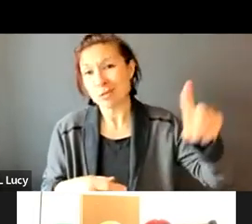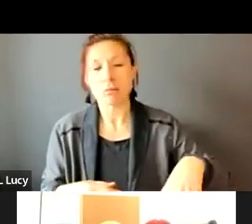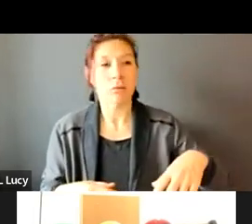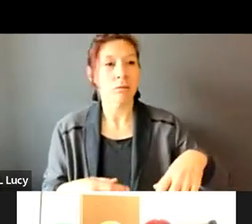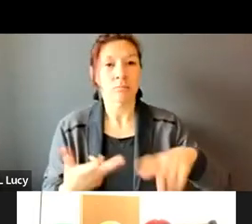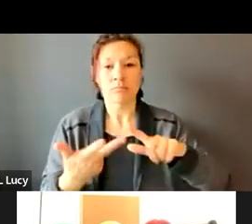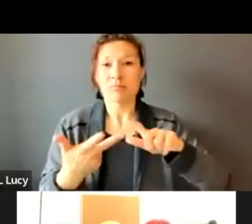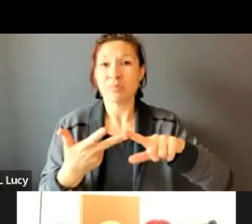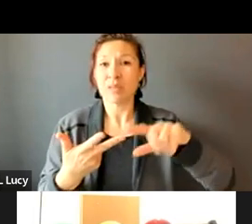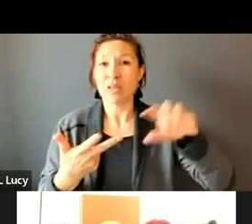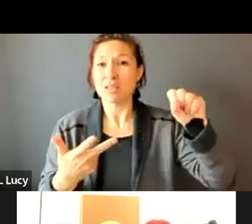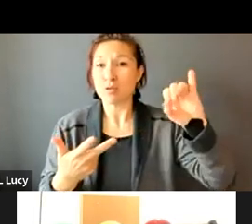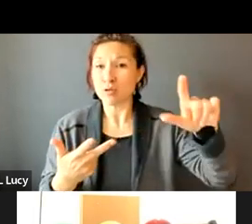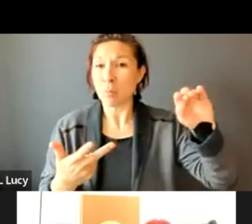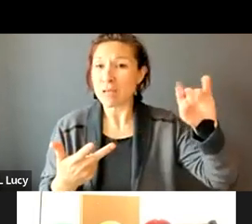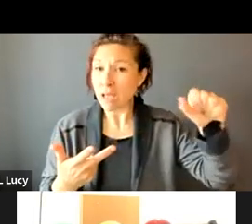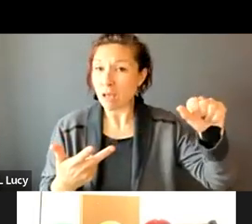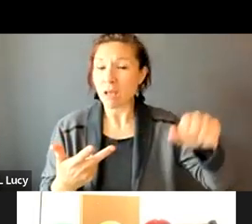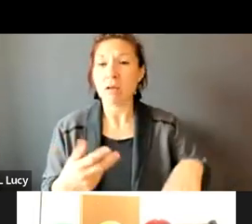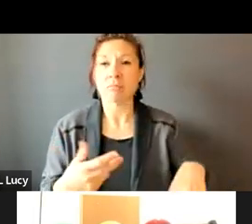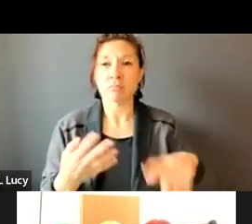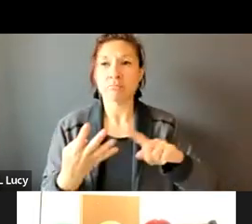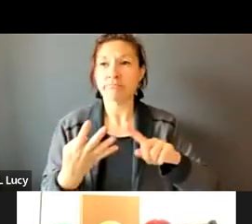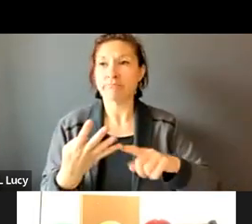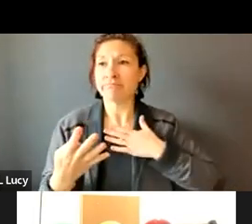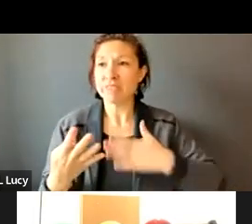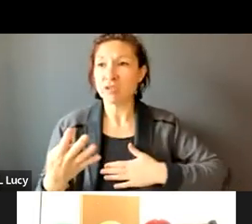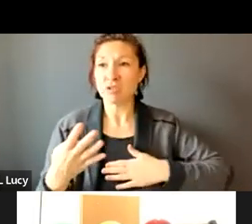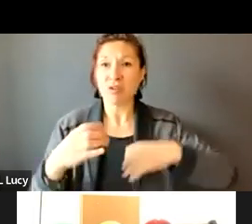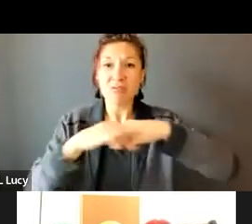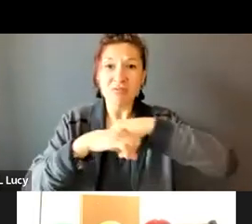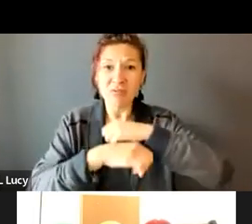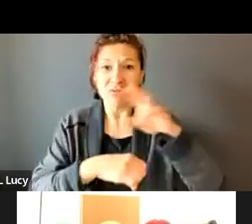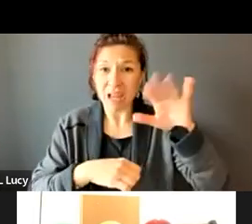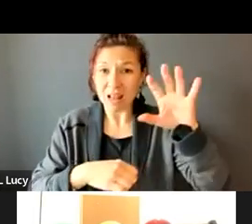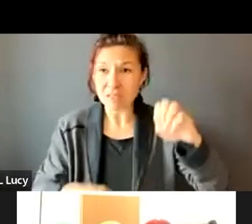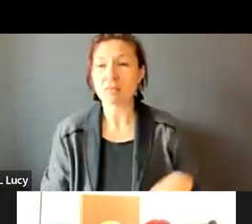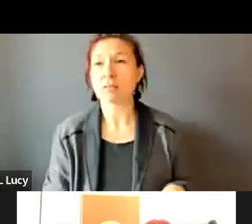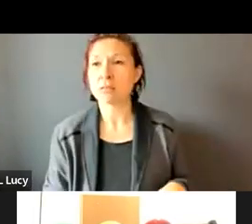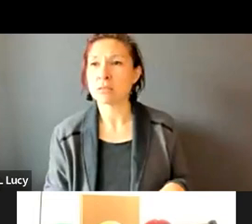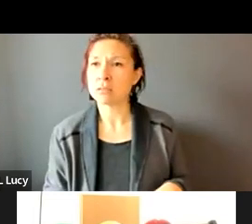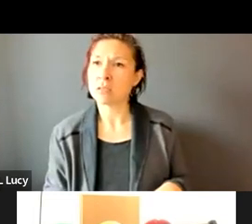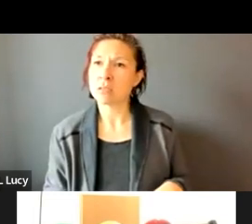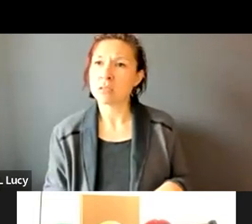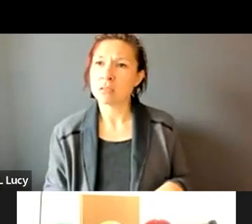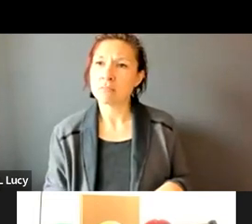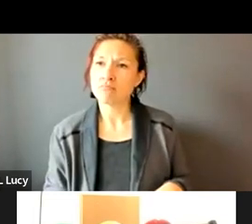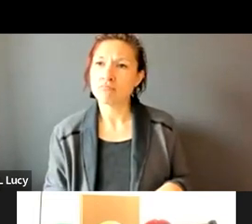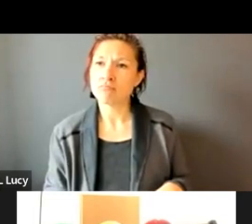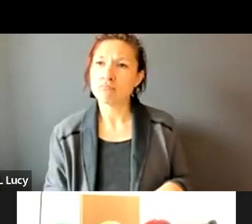physical violence and dating sexual activity just to name a